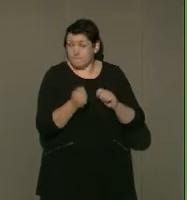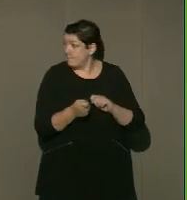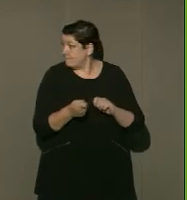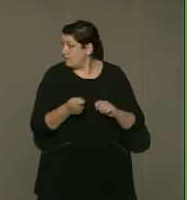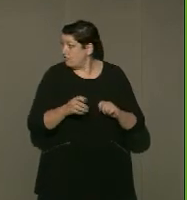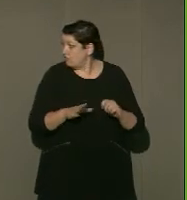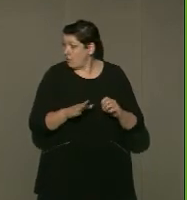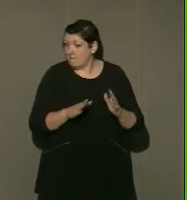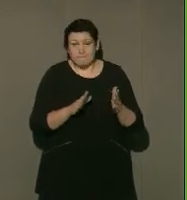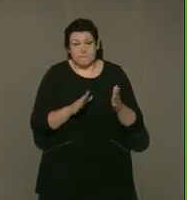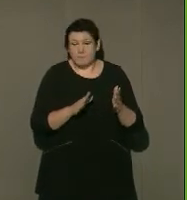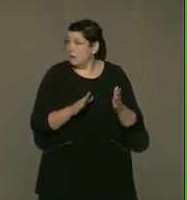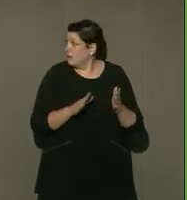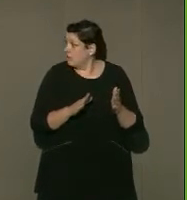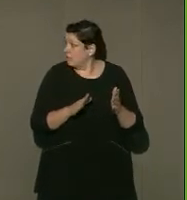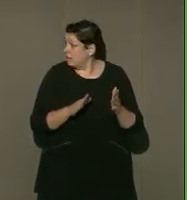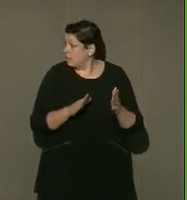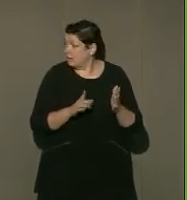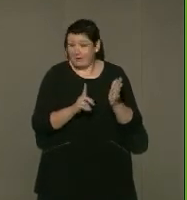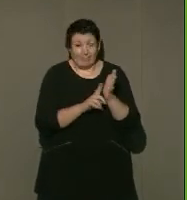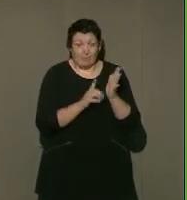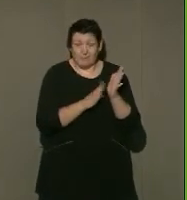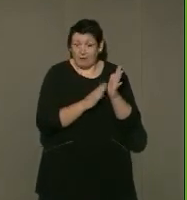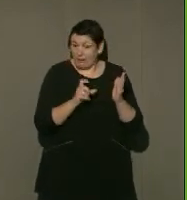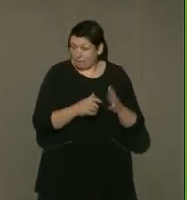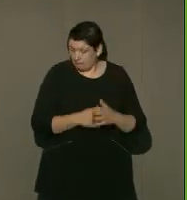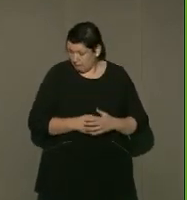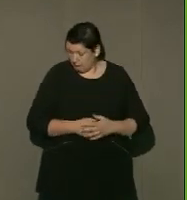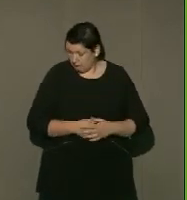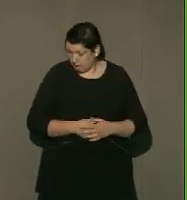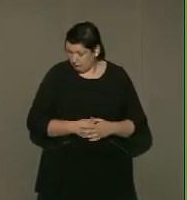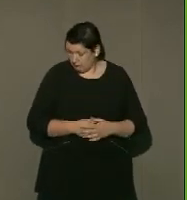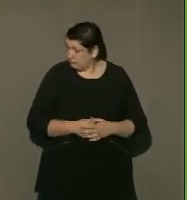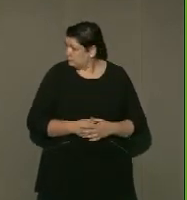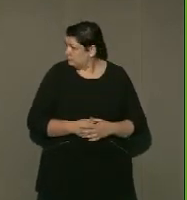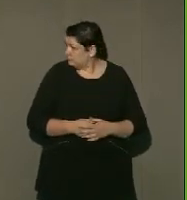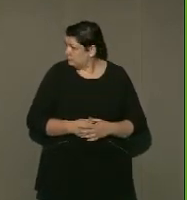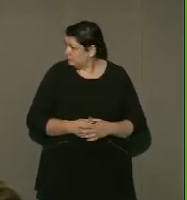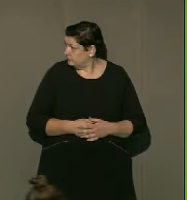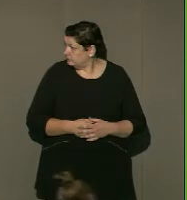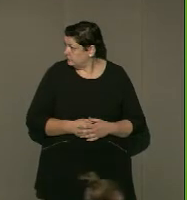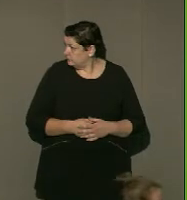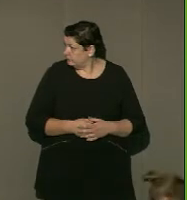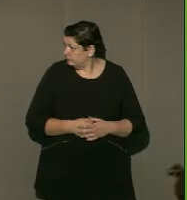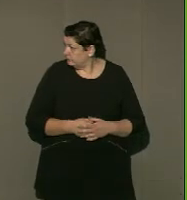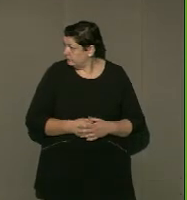McKelland to, do I have the text?